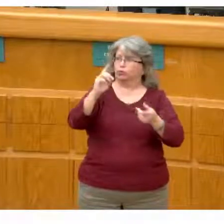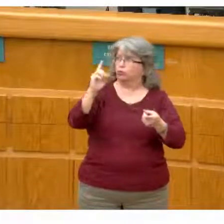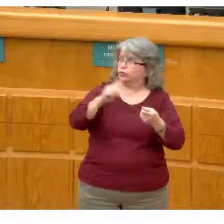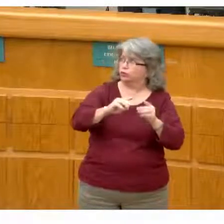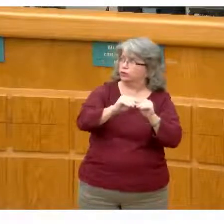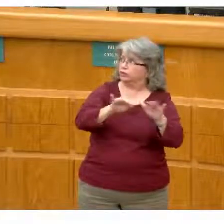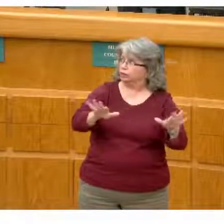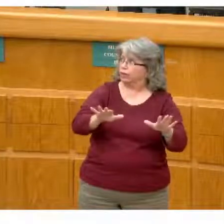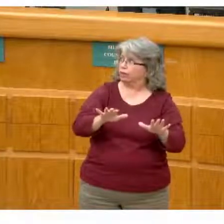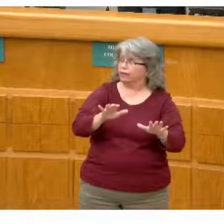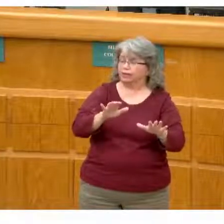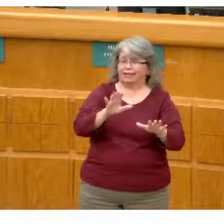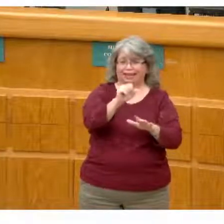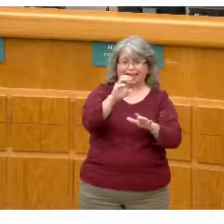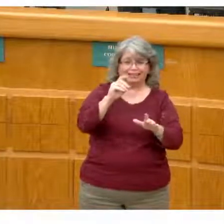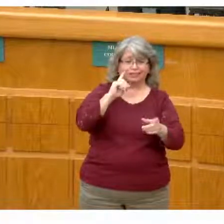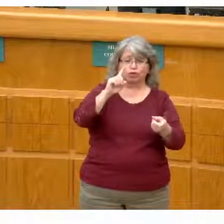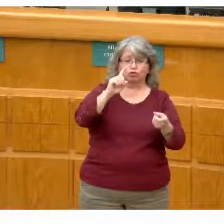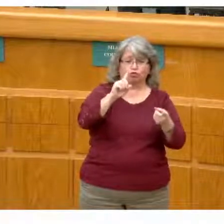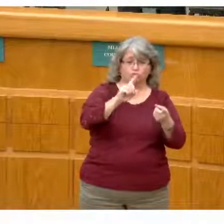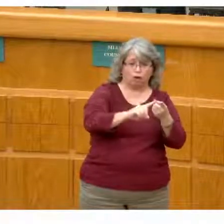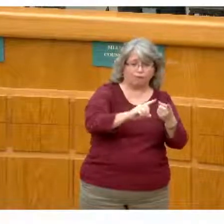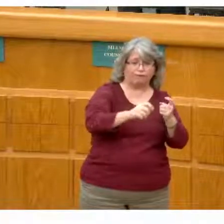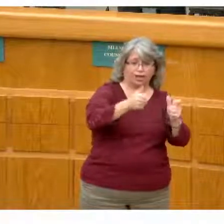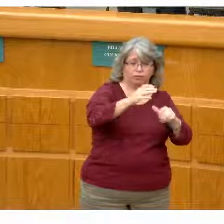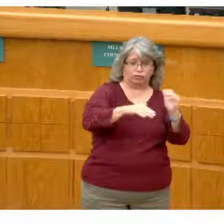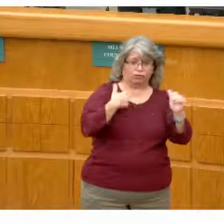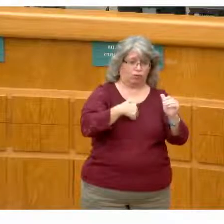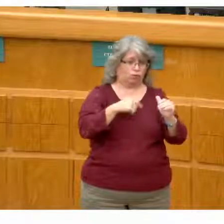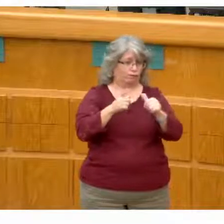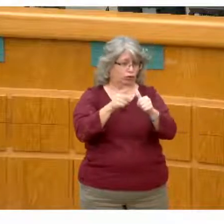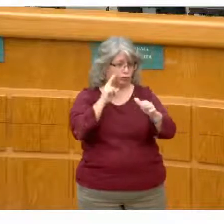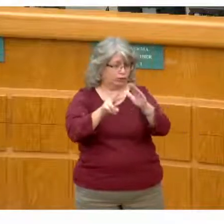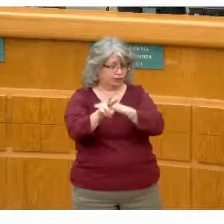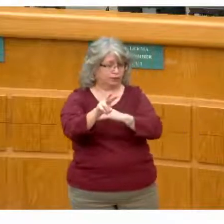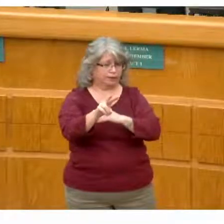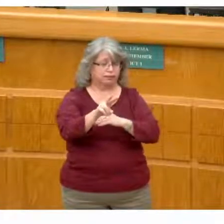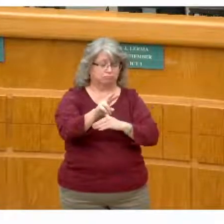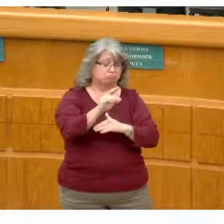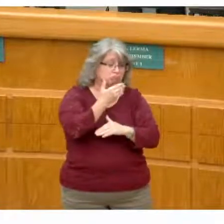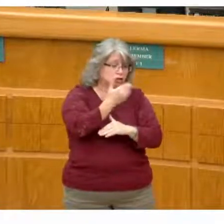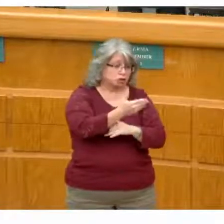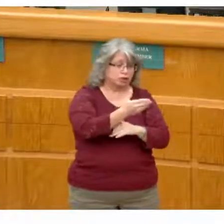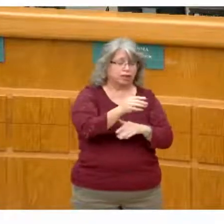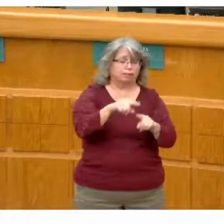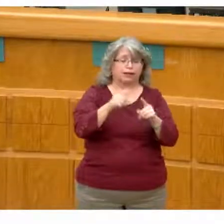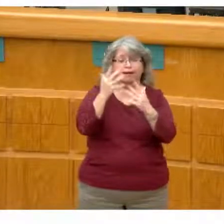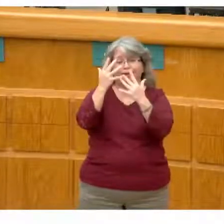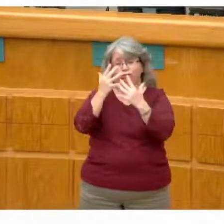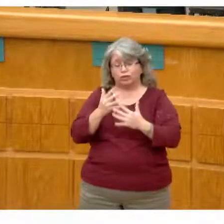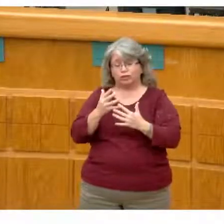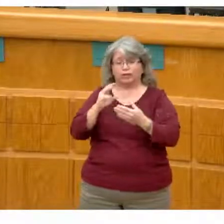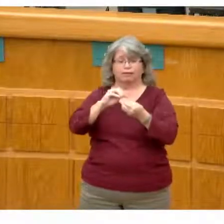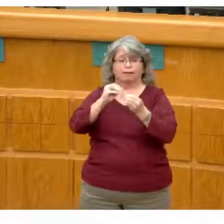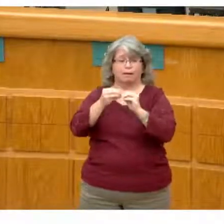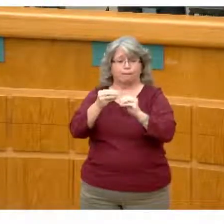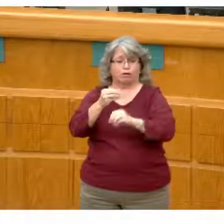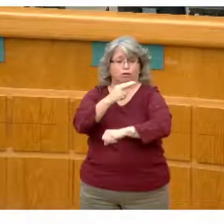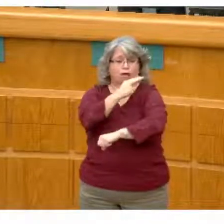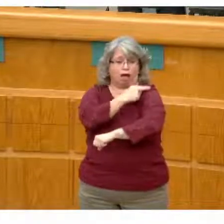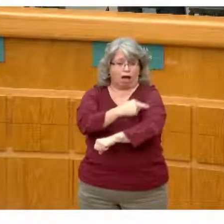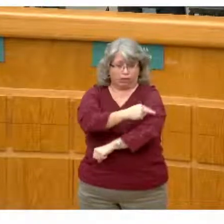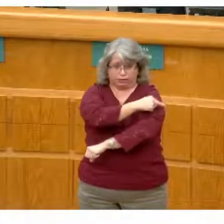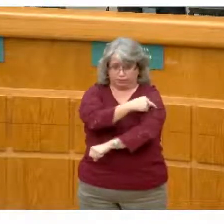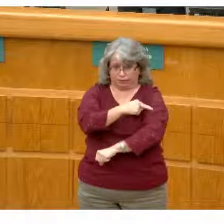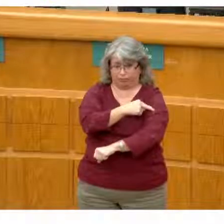good. Unfortunately, the cases have continued to increase. The hospitalizations